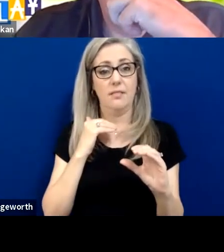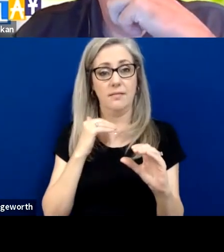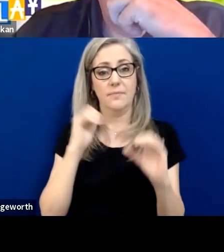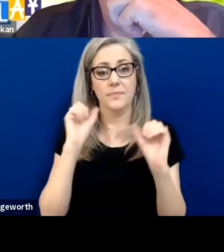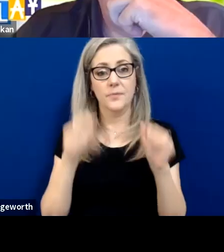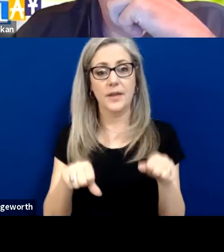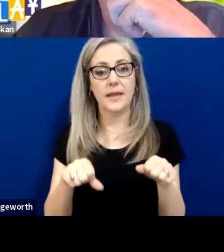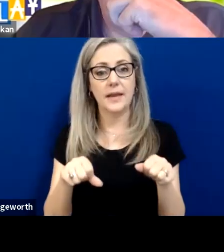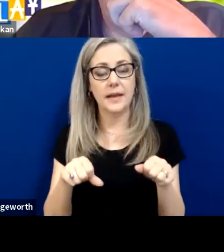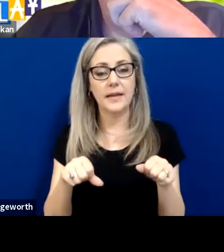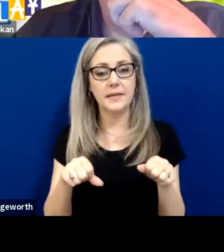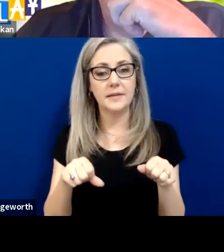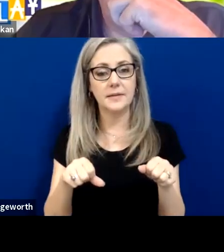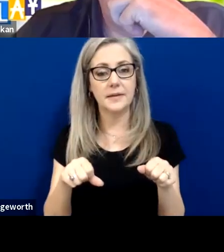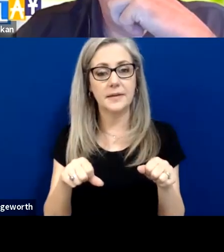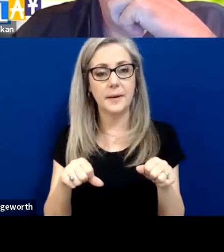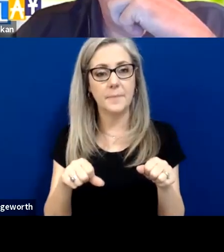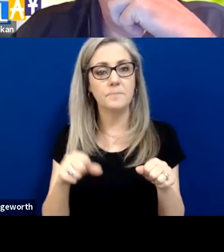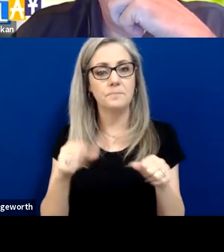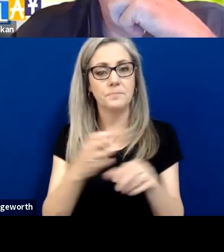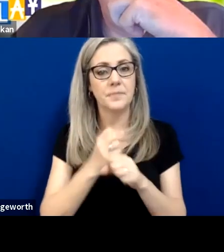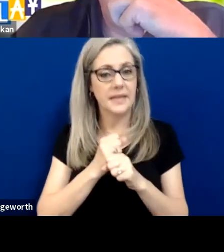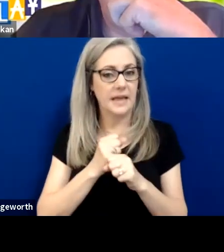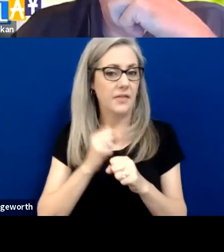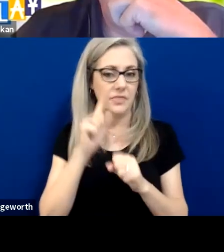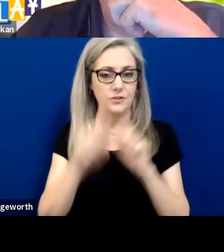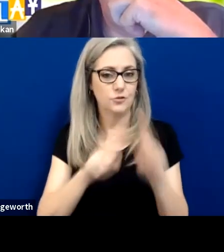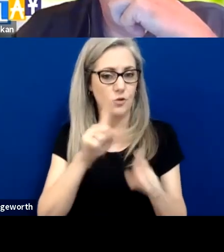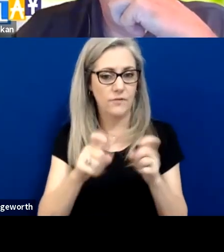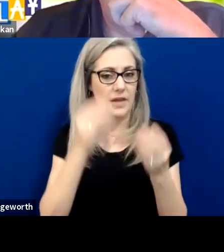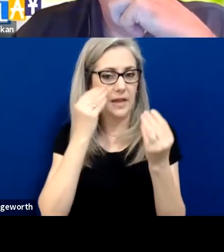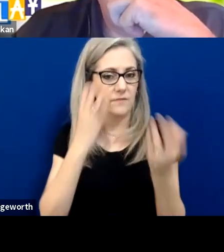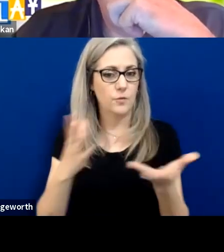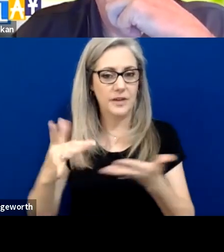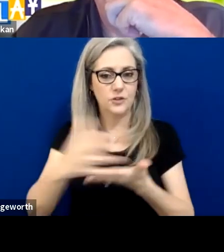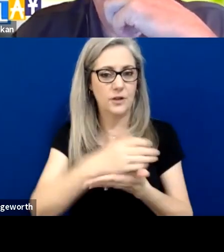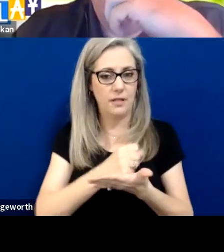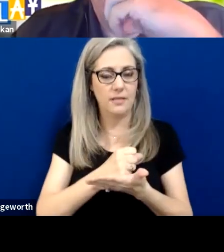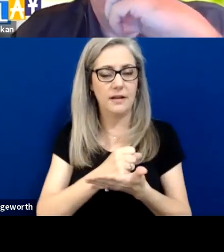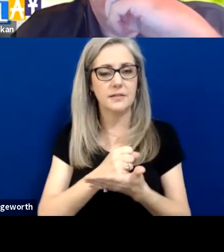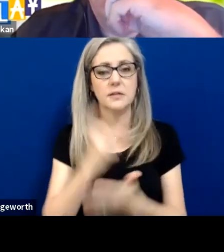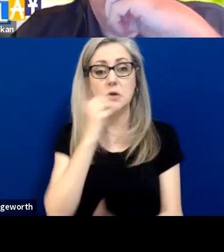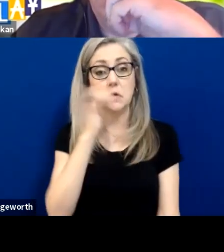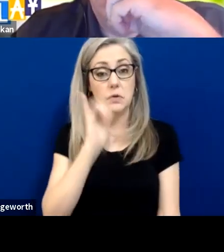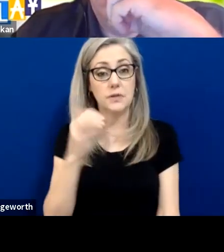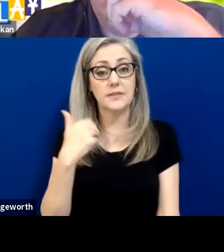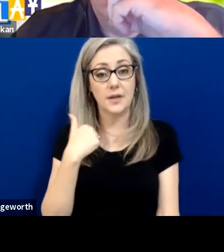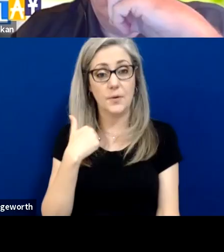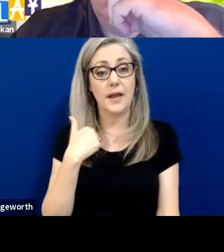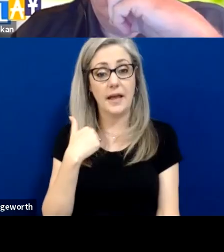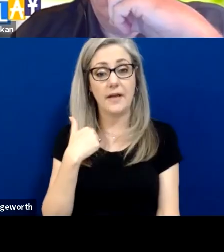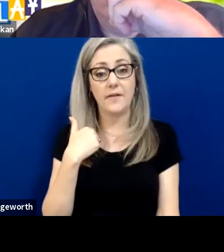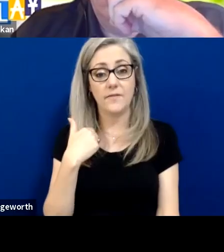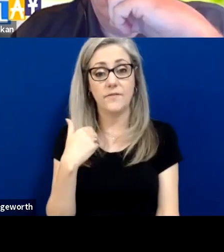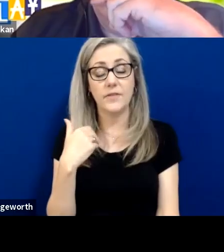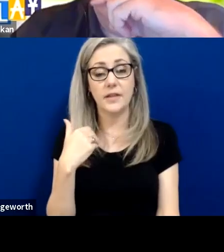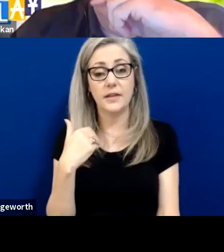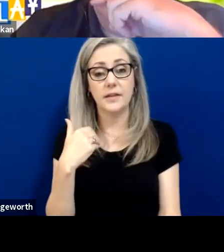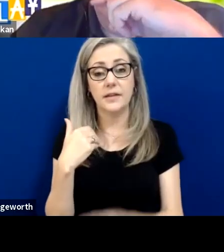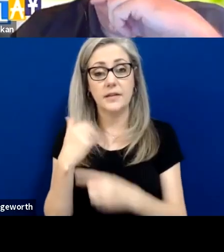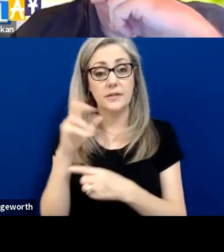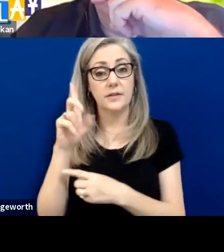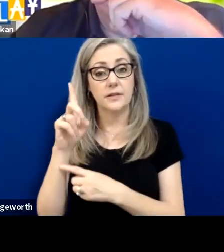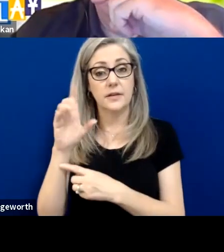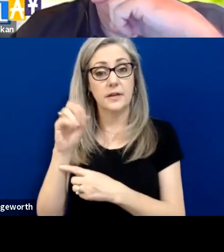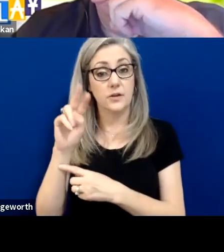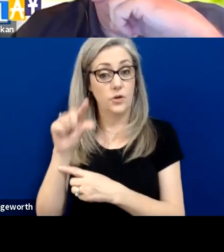to get that survey information collected. It does look like we have some hands here. Doug,